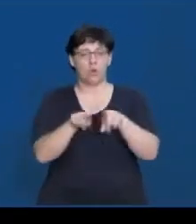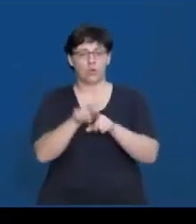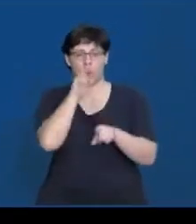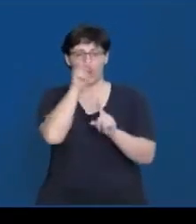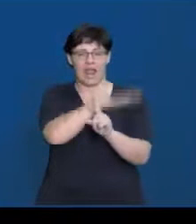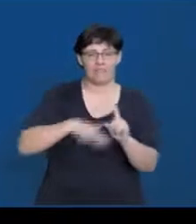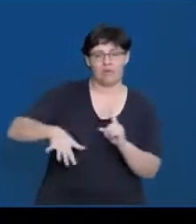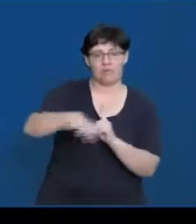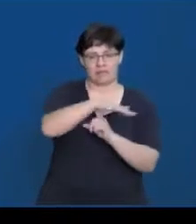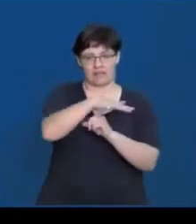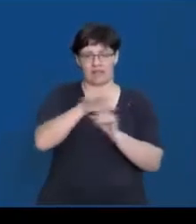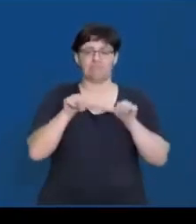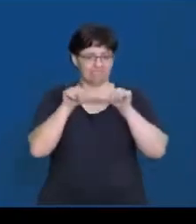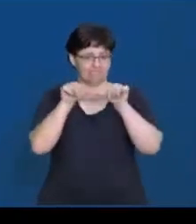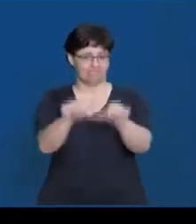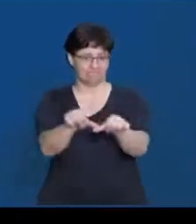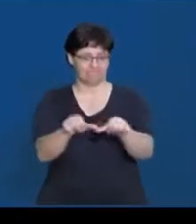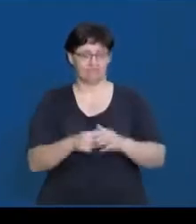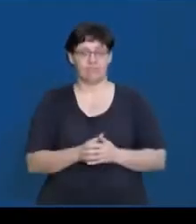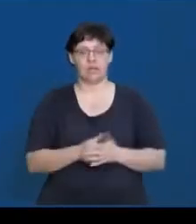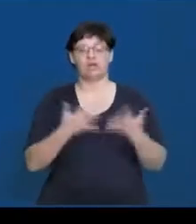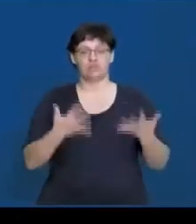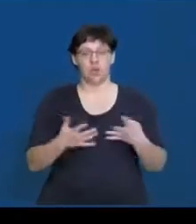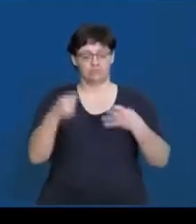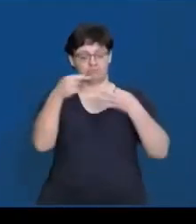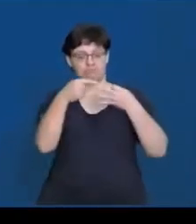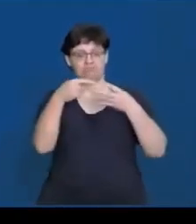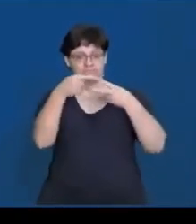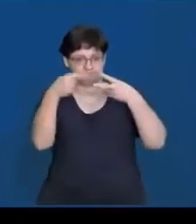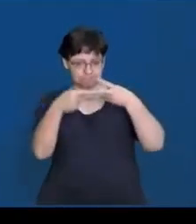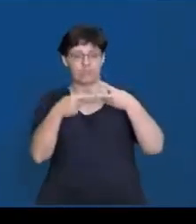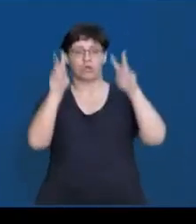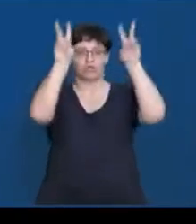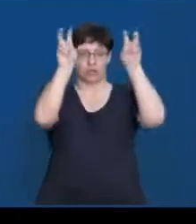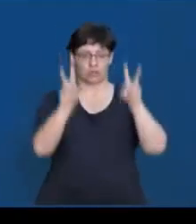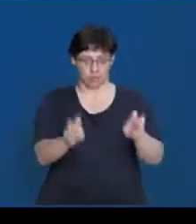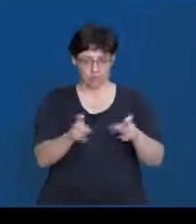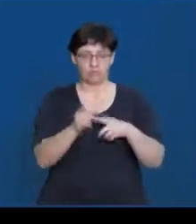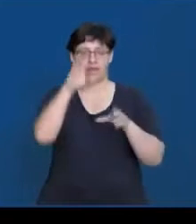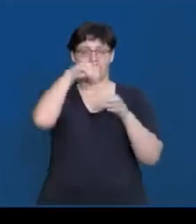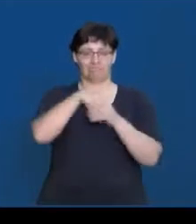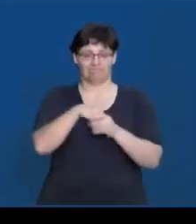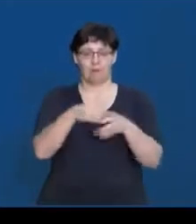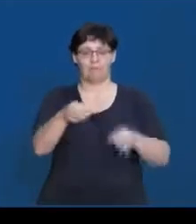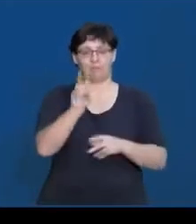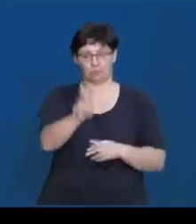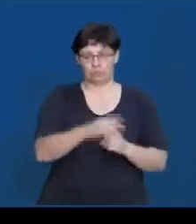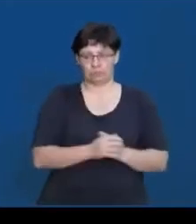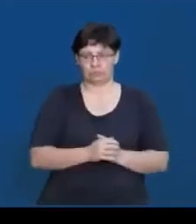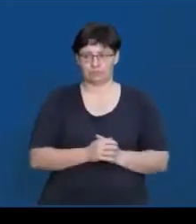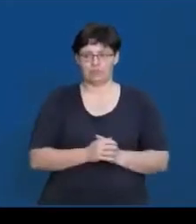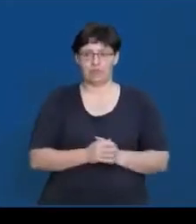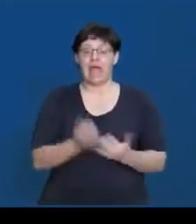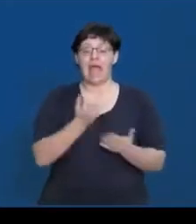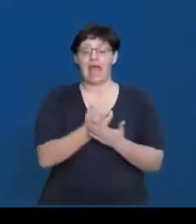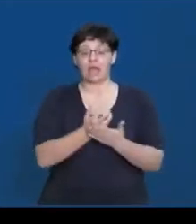at environmental sustainability. So these are the topics that you guys can expect in your paper 2. As usual,